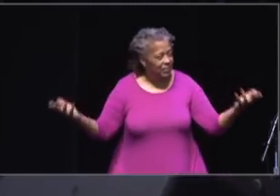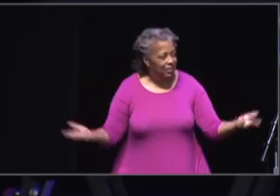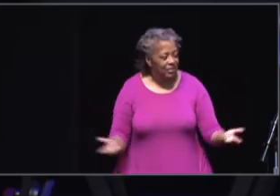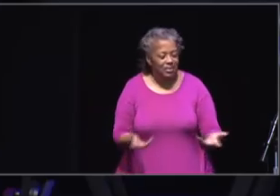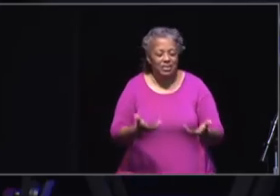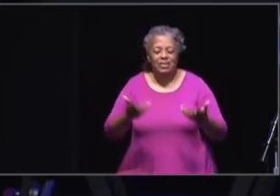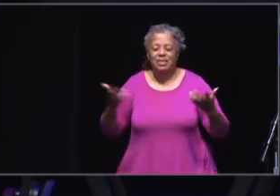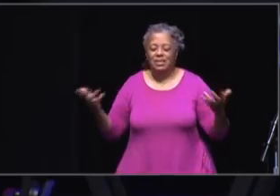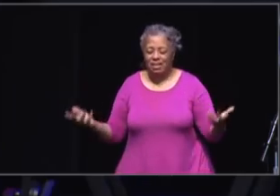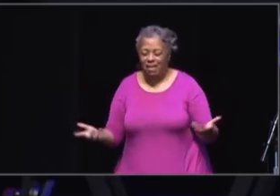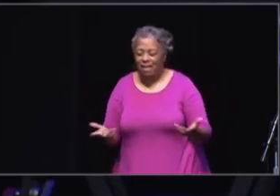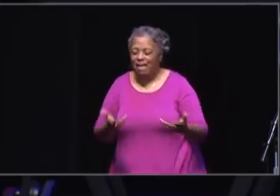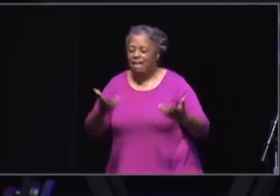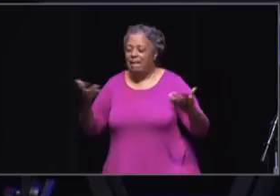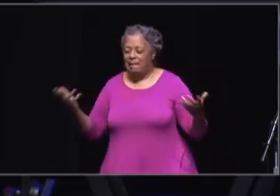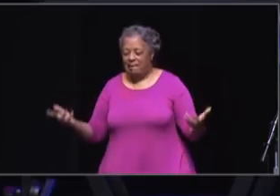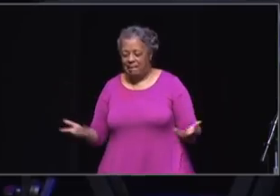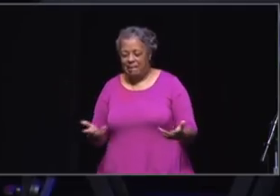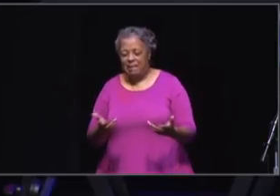kumbaya.